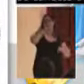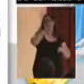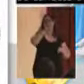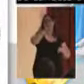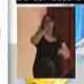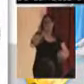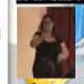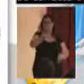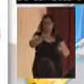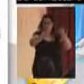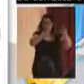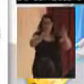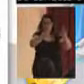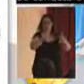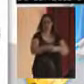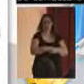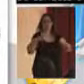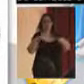that we have called